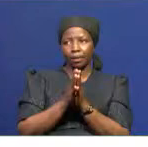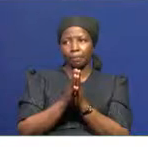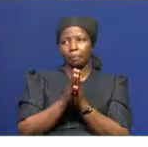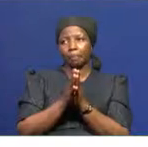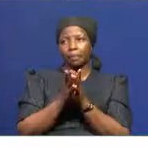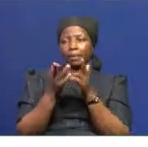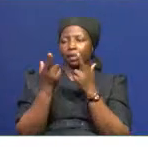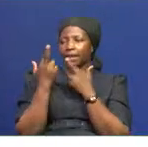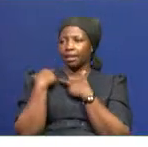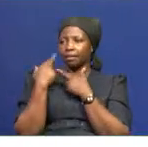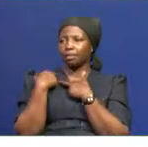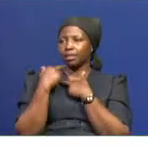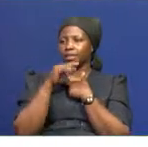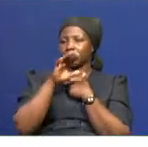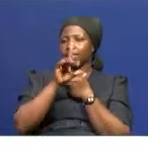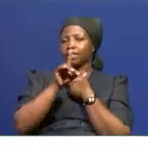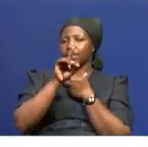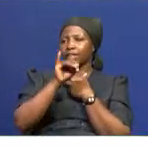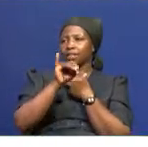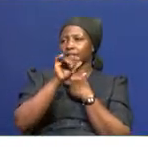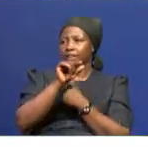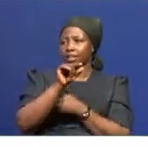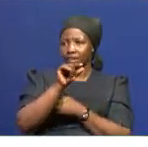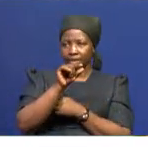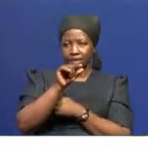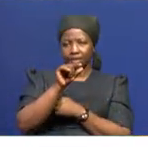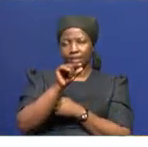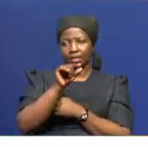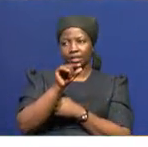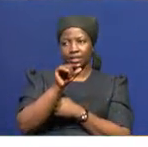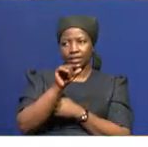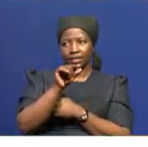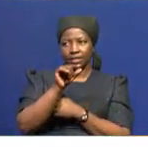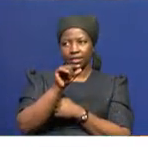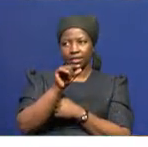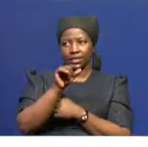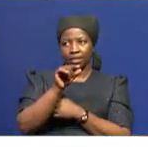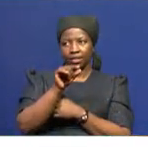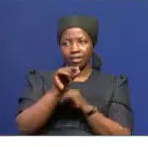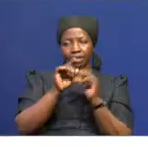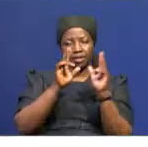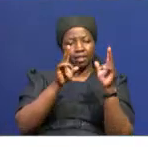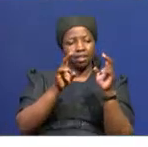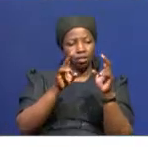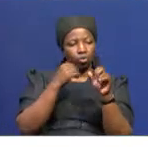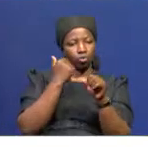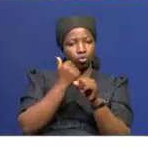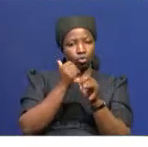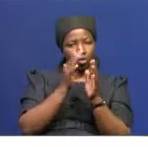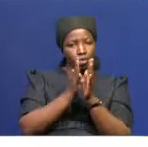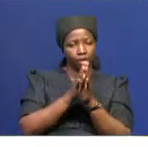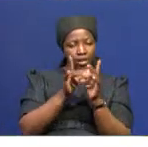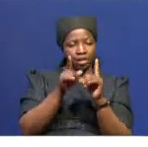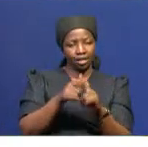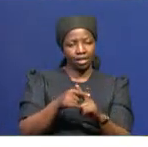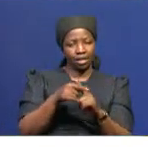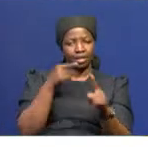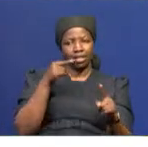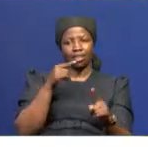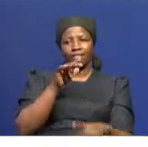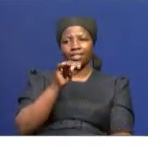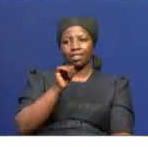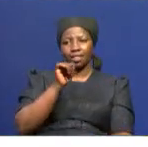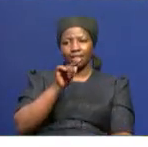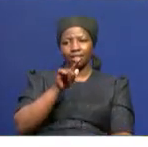the role of the DIG in the question of the issue to do with the murder of Mr.